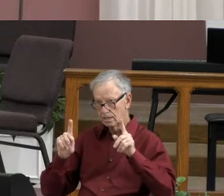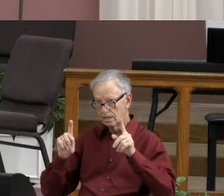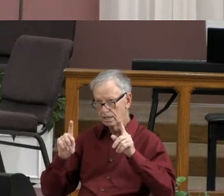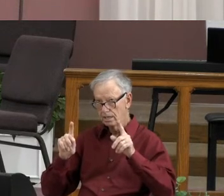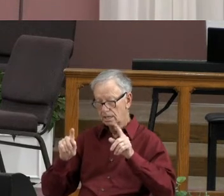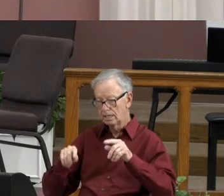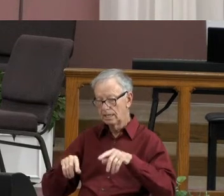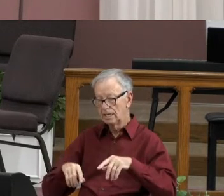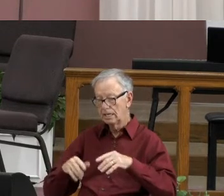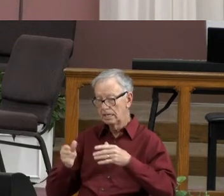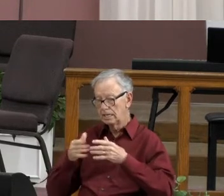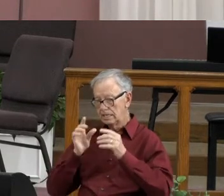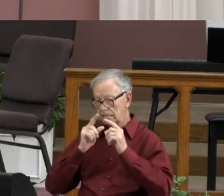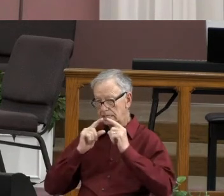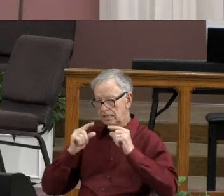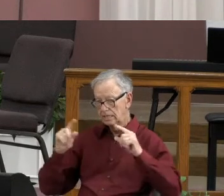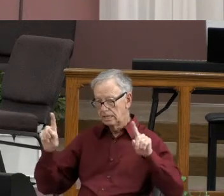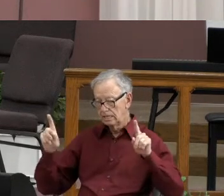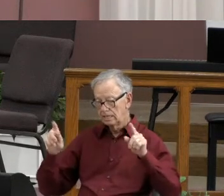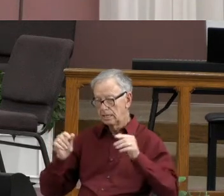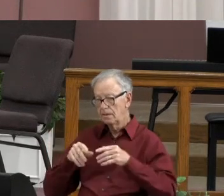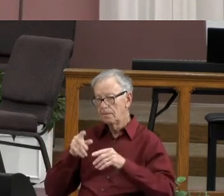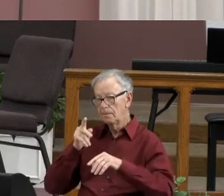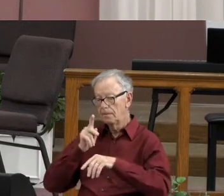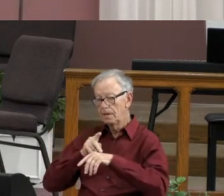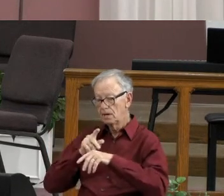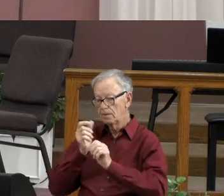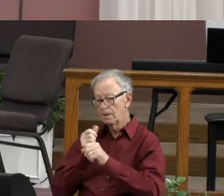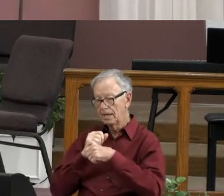It's a simple statement that Peter made.